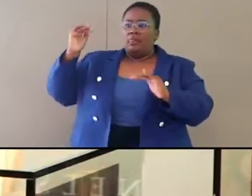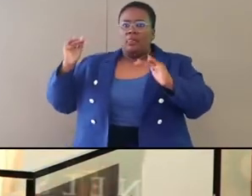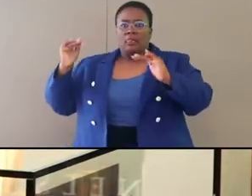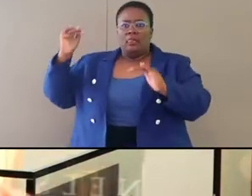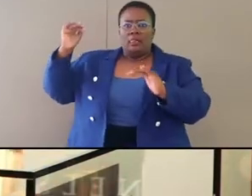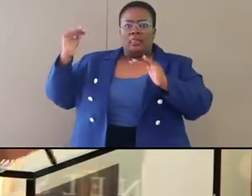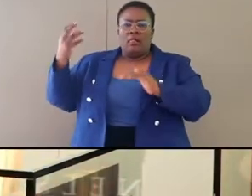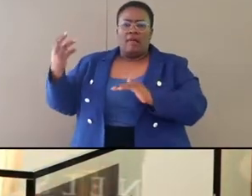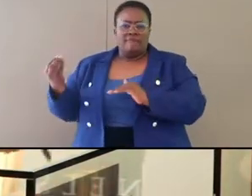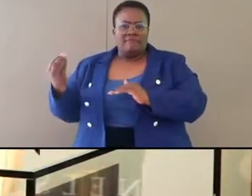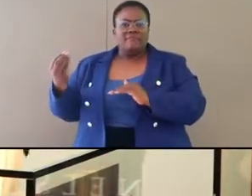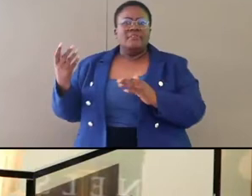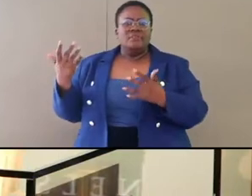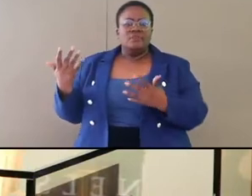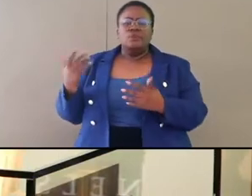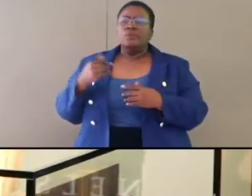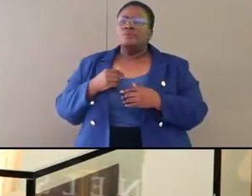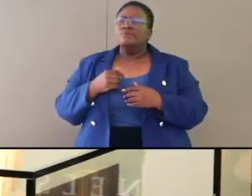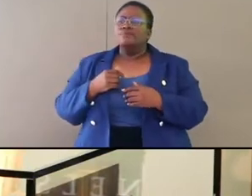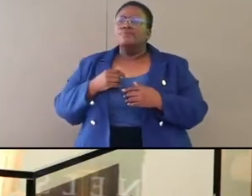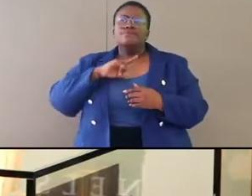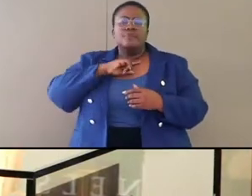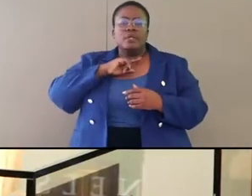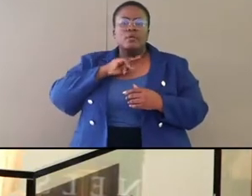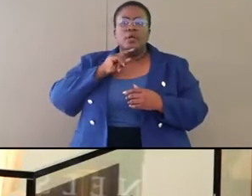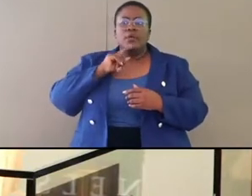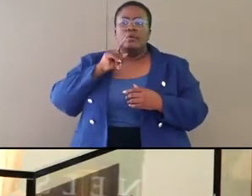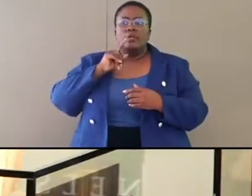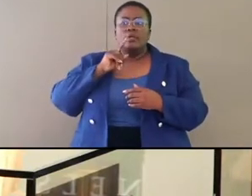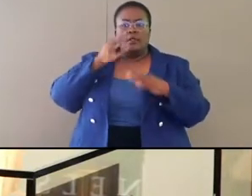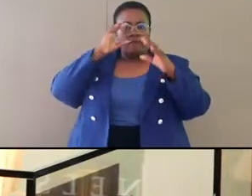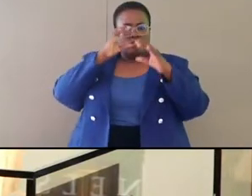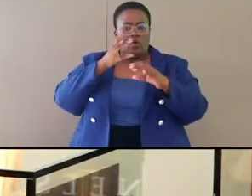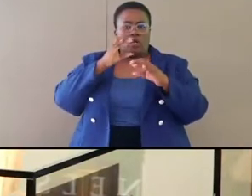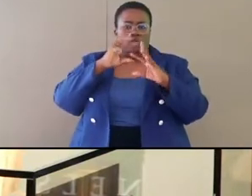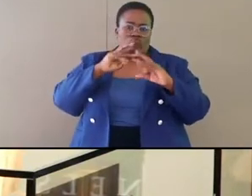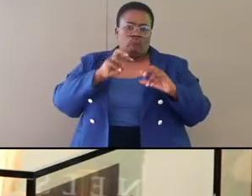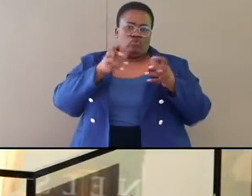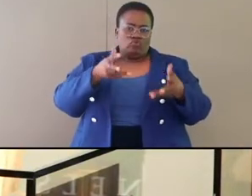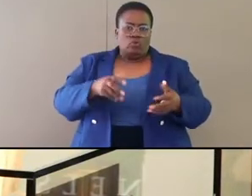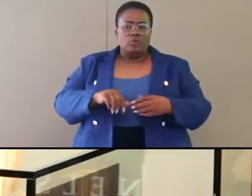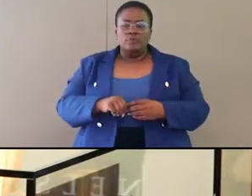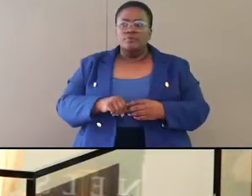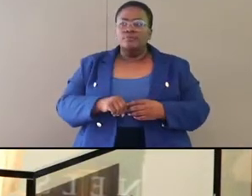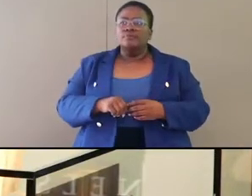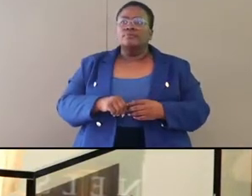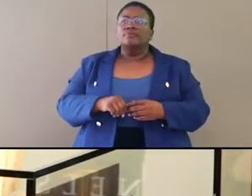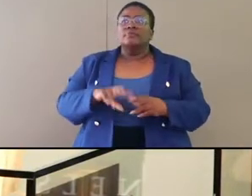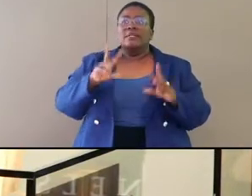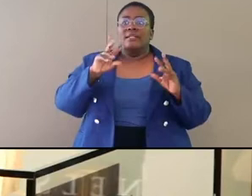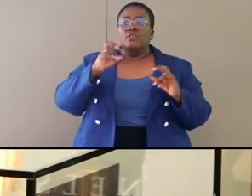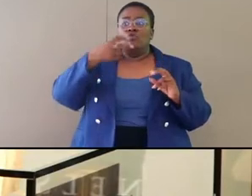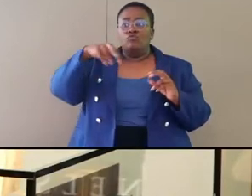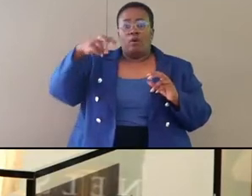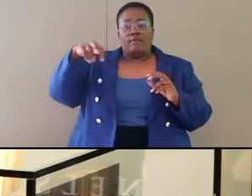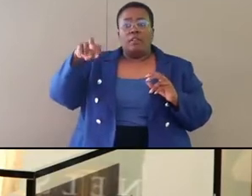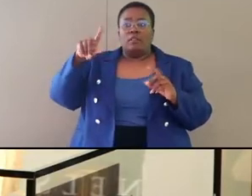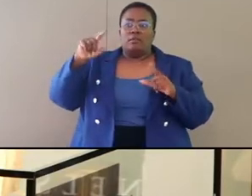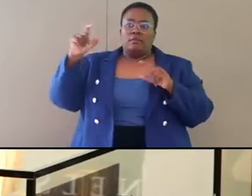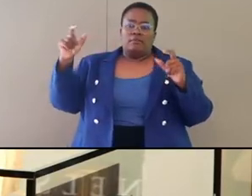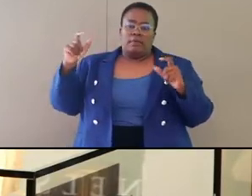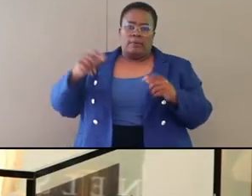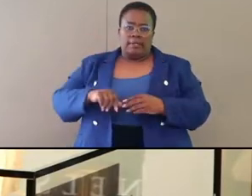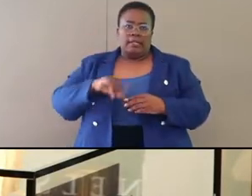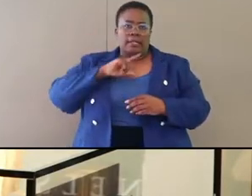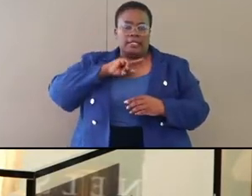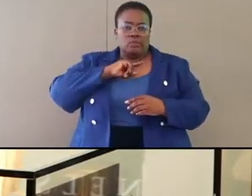poverty in urban areas. So, we wouldn't do it on that basis. The issue of travel is a huge one. And that's actually part of why the means test